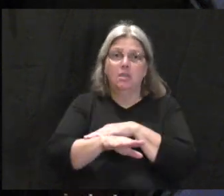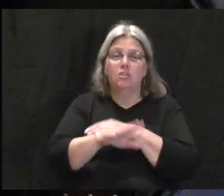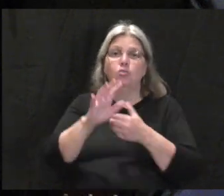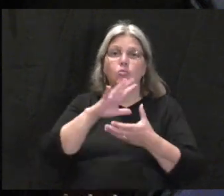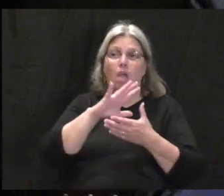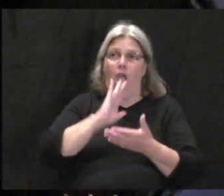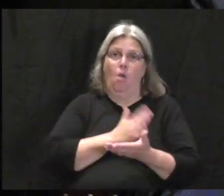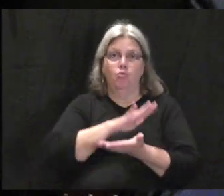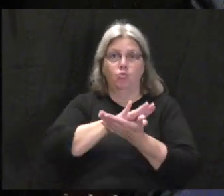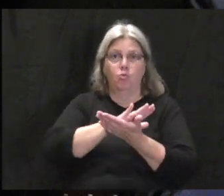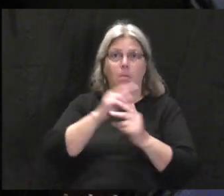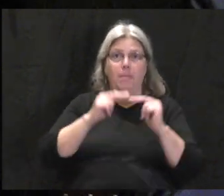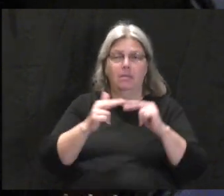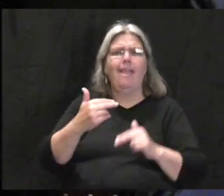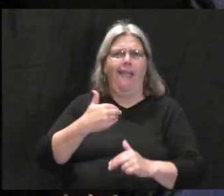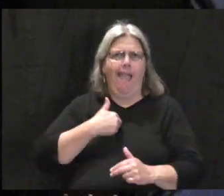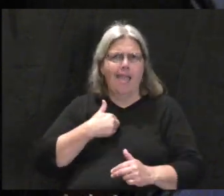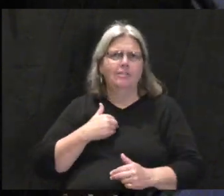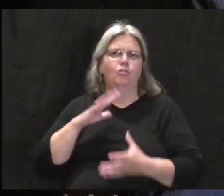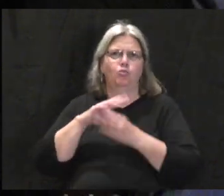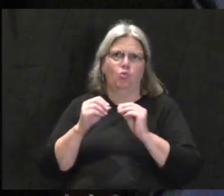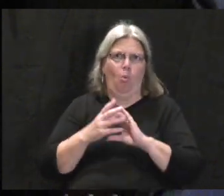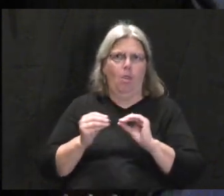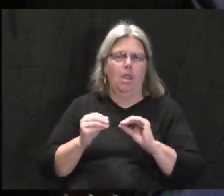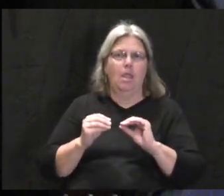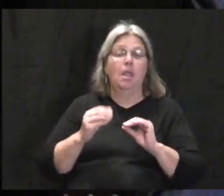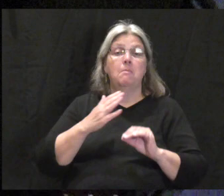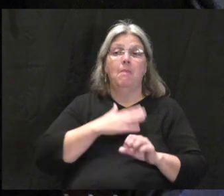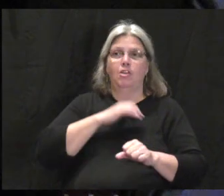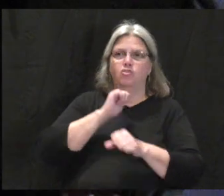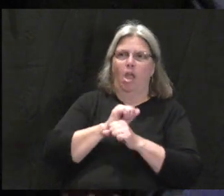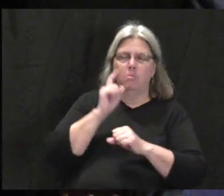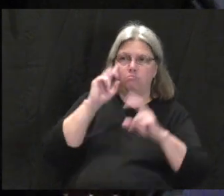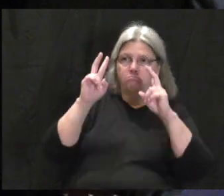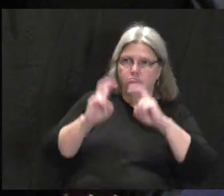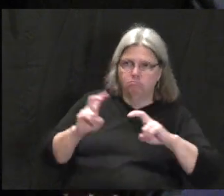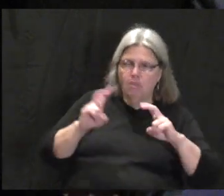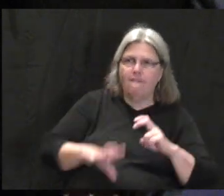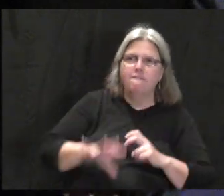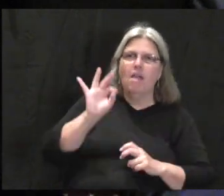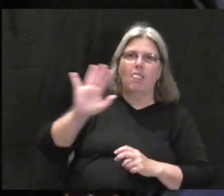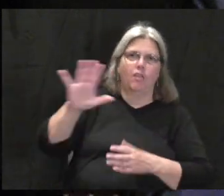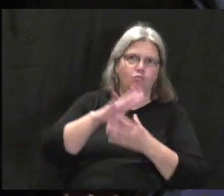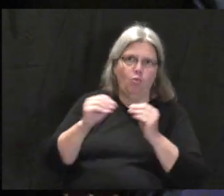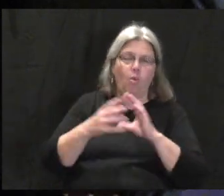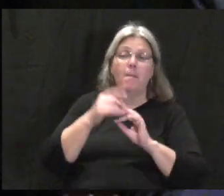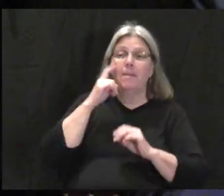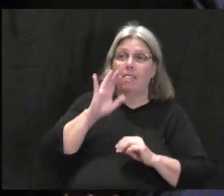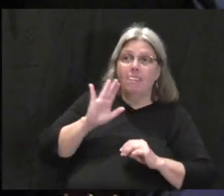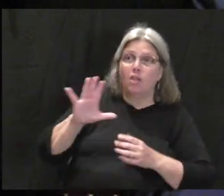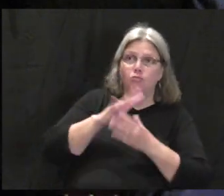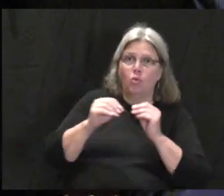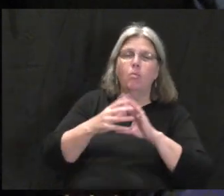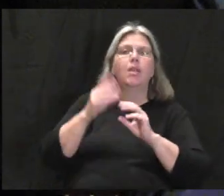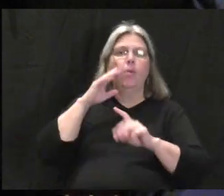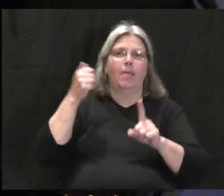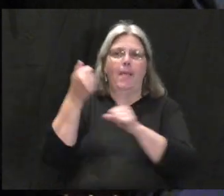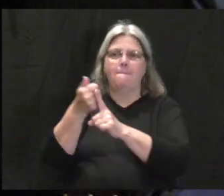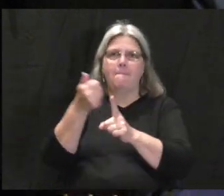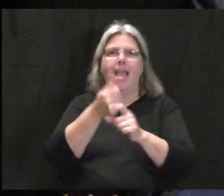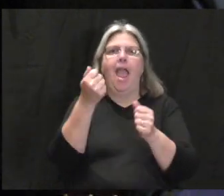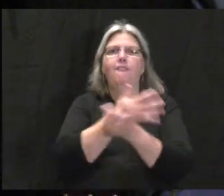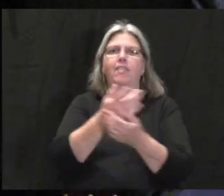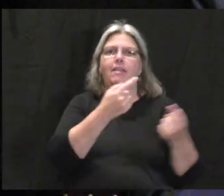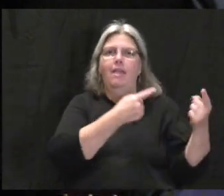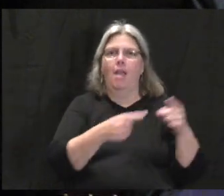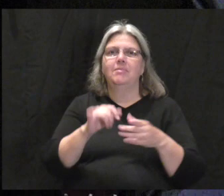child's day. Even as a teacher or as a principal, I walk in the morning and, you know, I may have had a bad day or somebody cut me off in traffic.